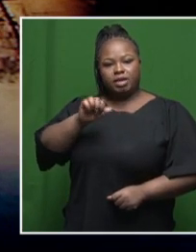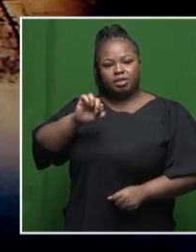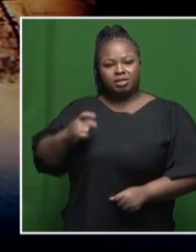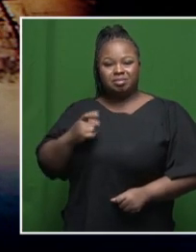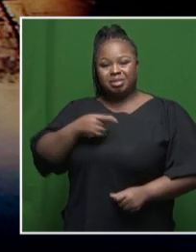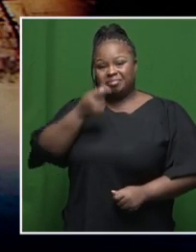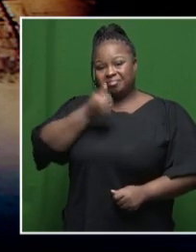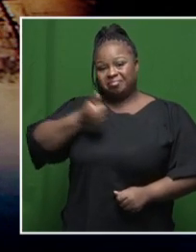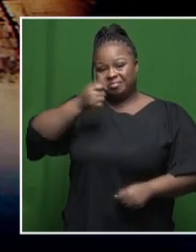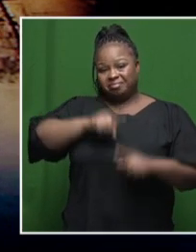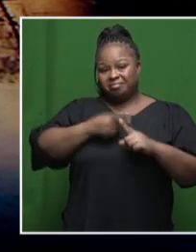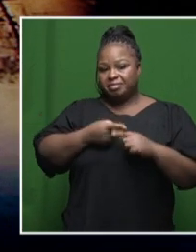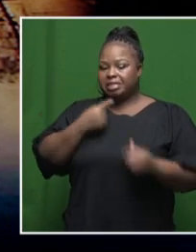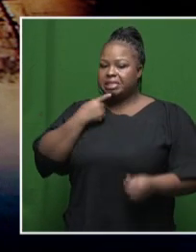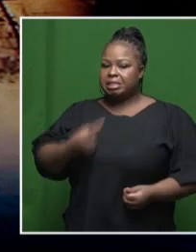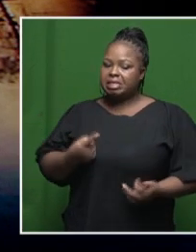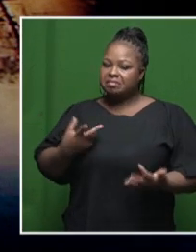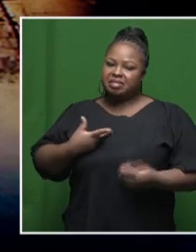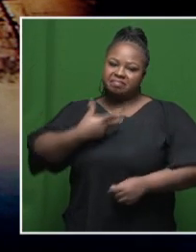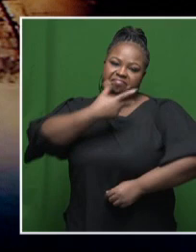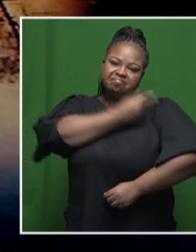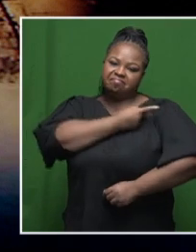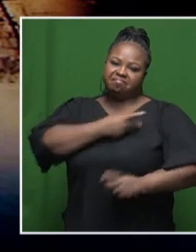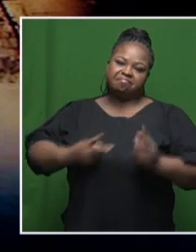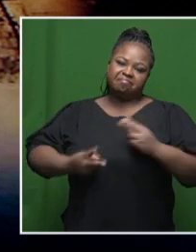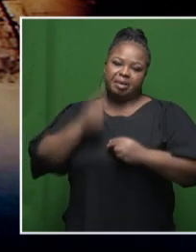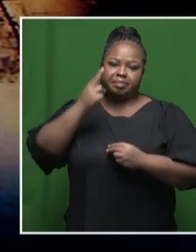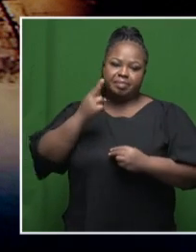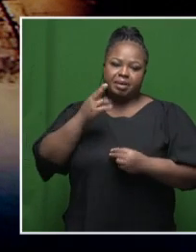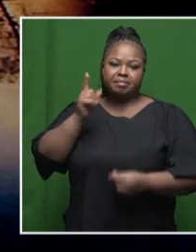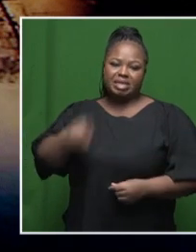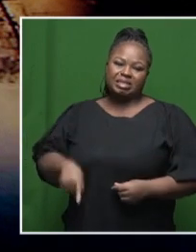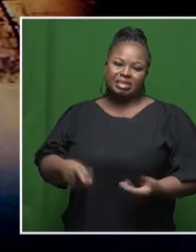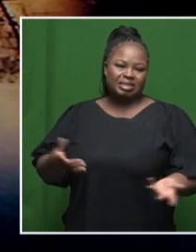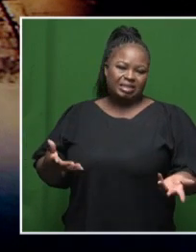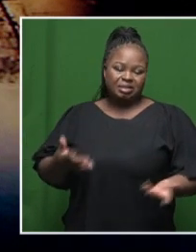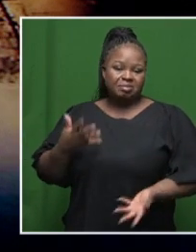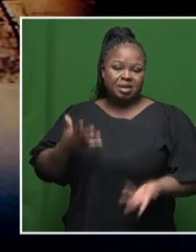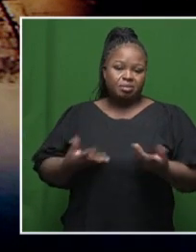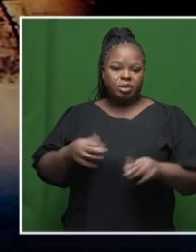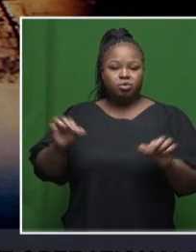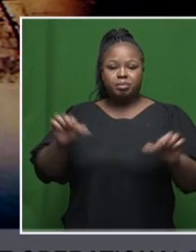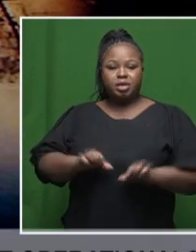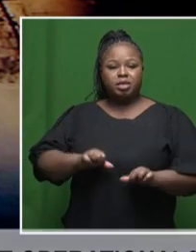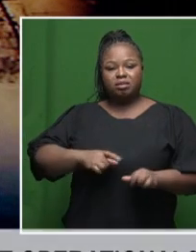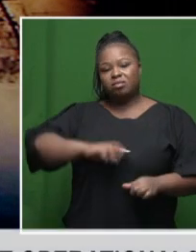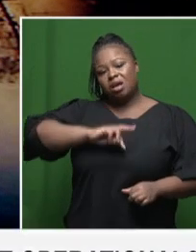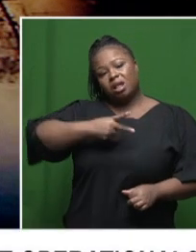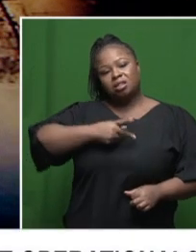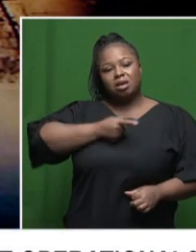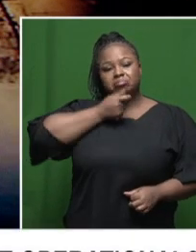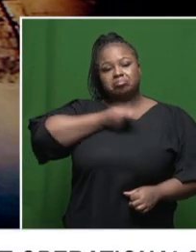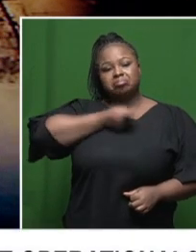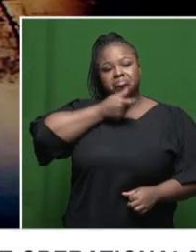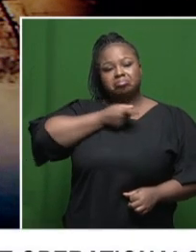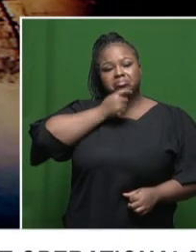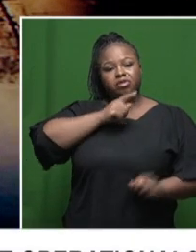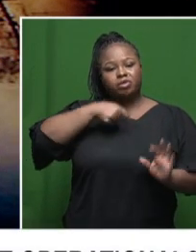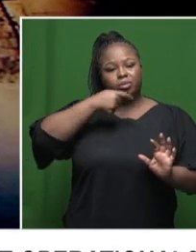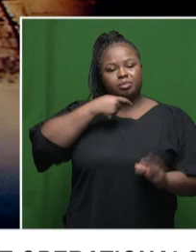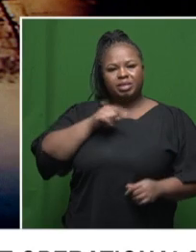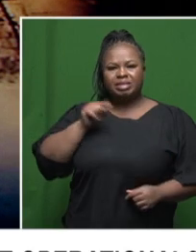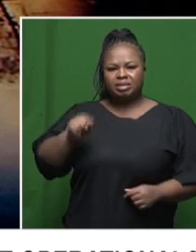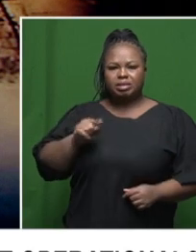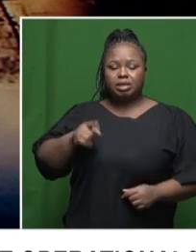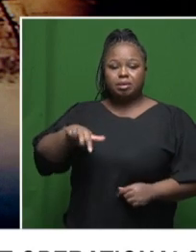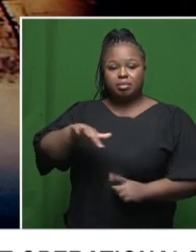executives say the plant may have to terminate its vaccine manufacturing lines and return to producing other pharmaceutical drugs. Now, the facility